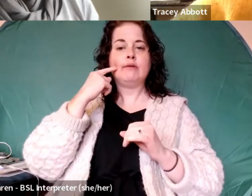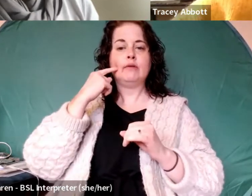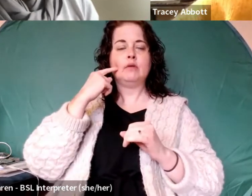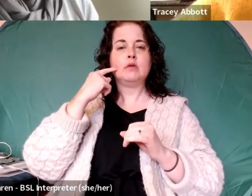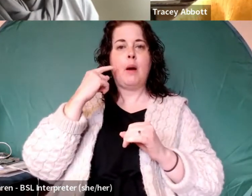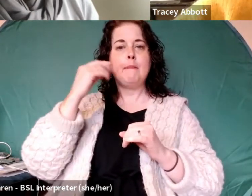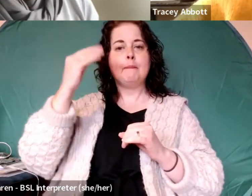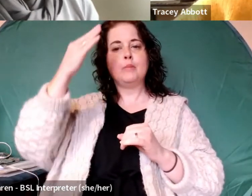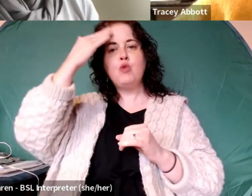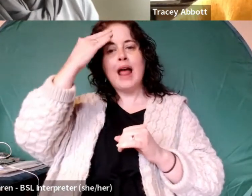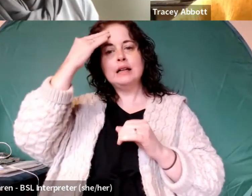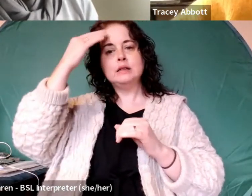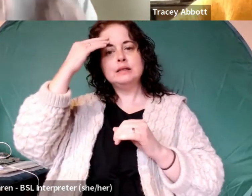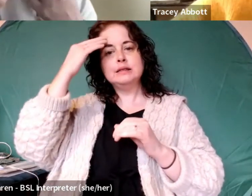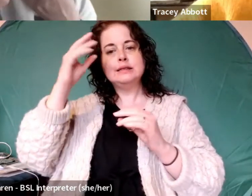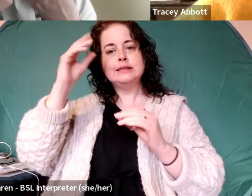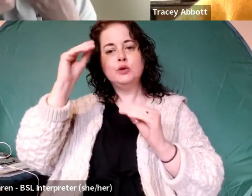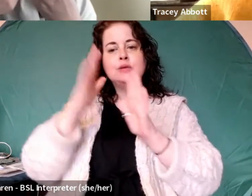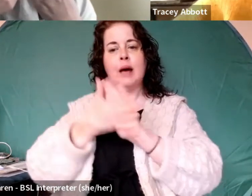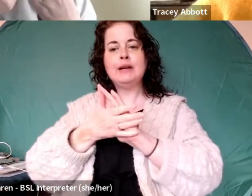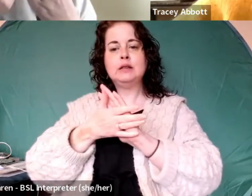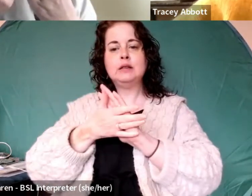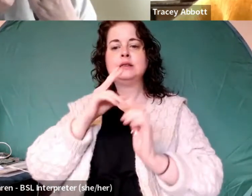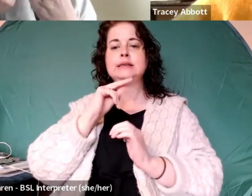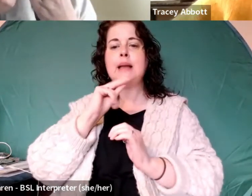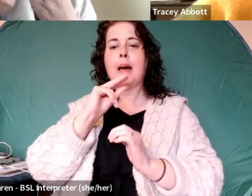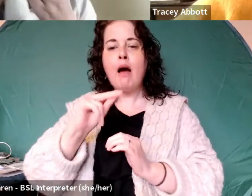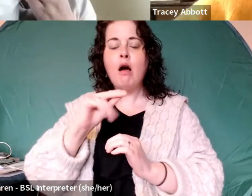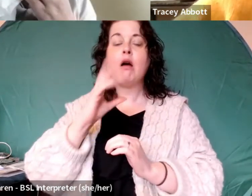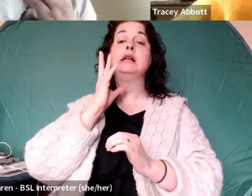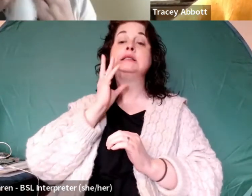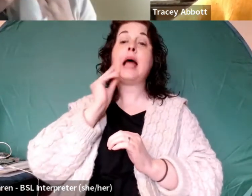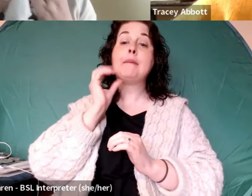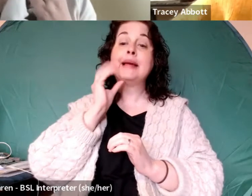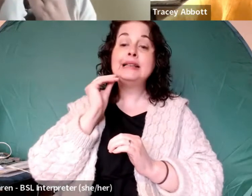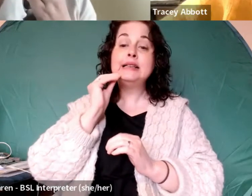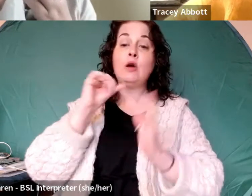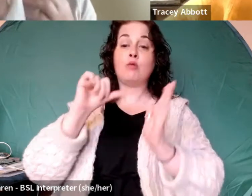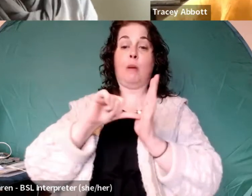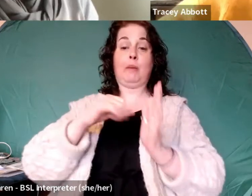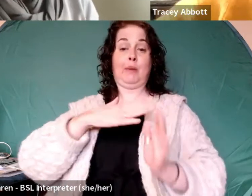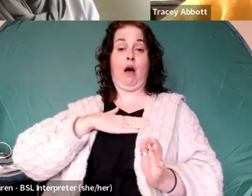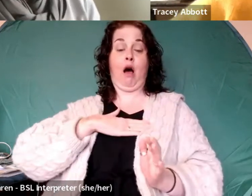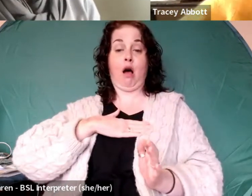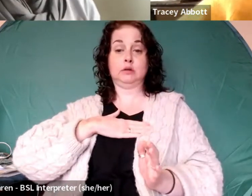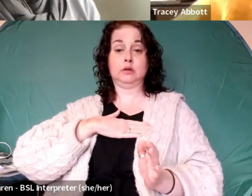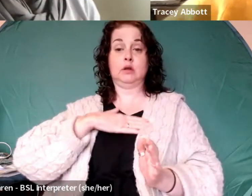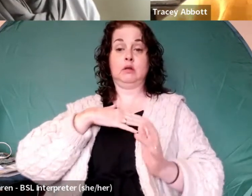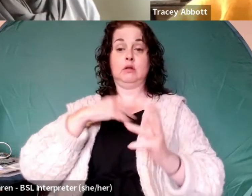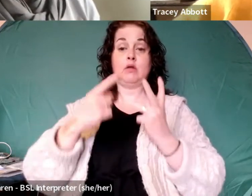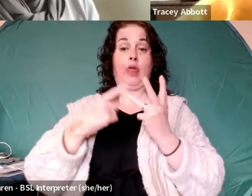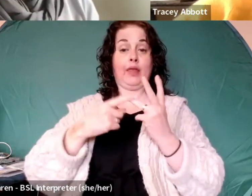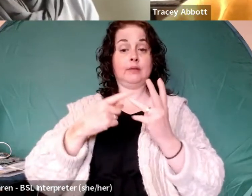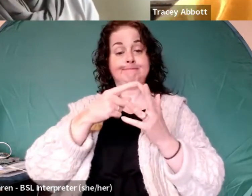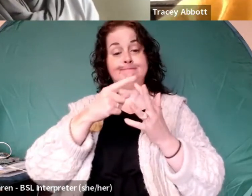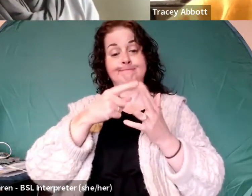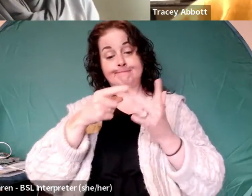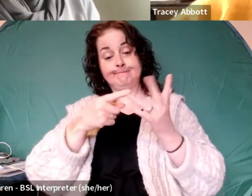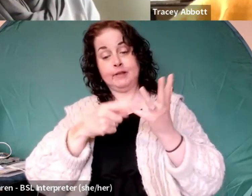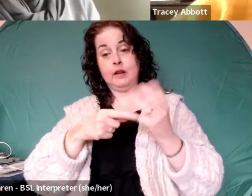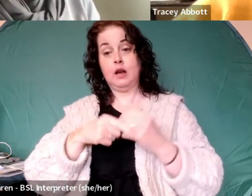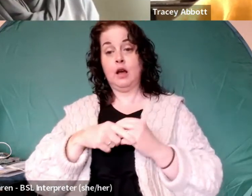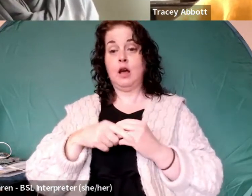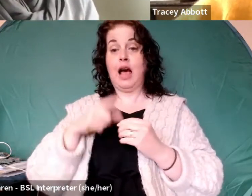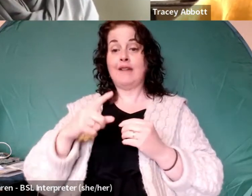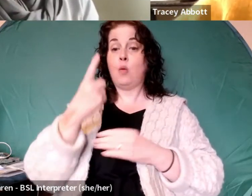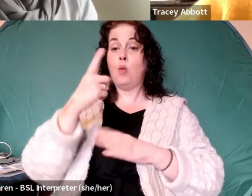damage, and acquired stammer, diabetes, problem with my heart, and various other bits and pieces. And I actually had to take